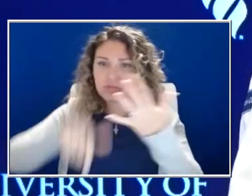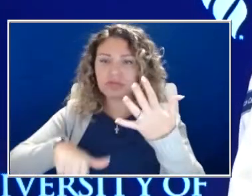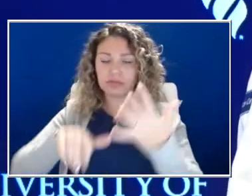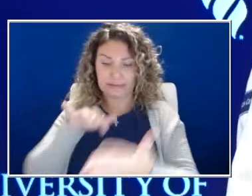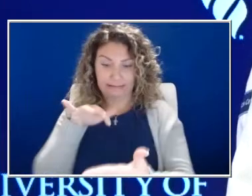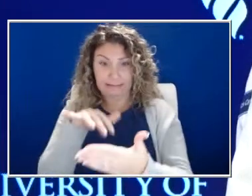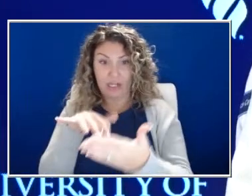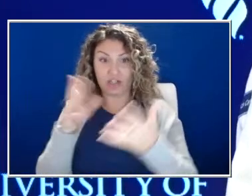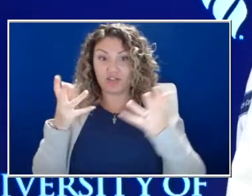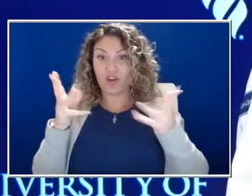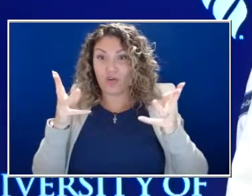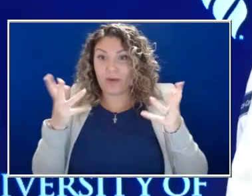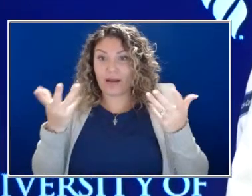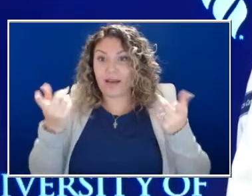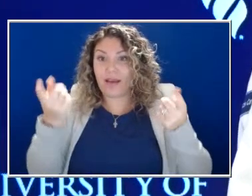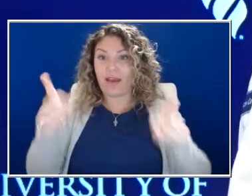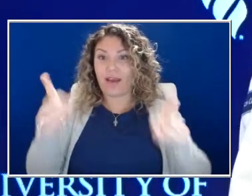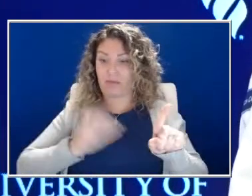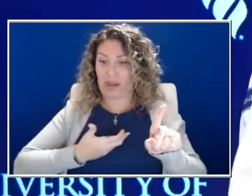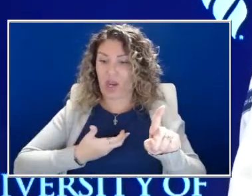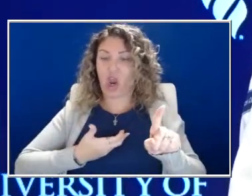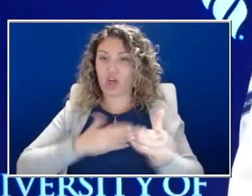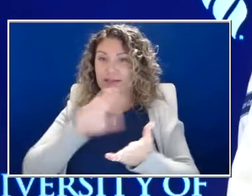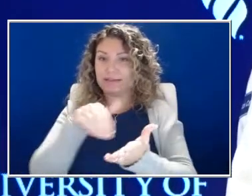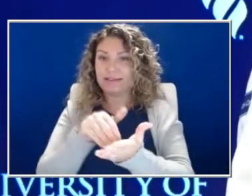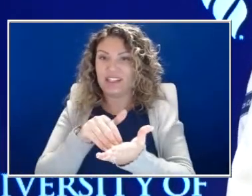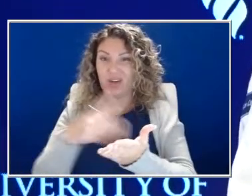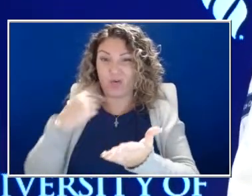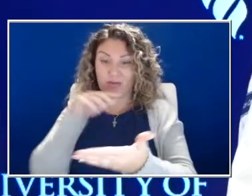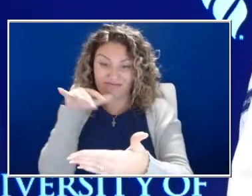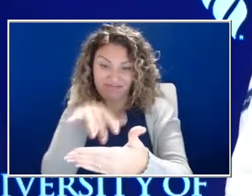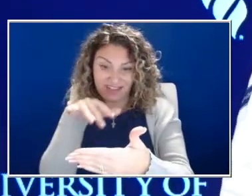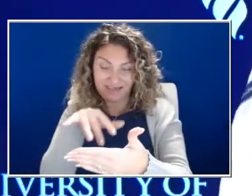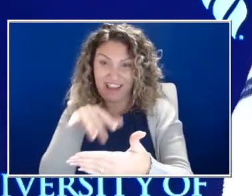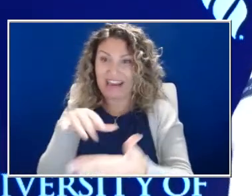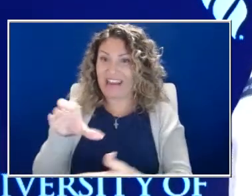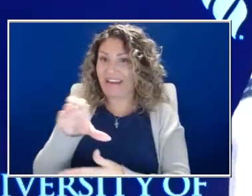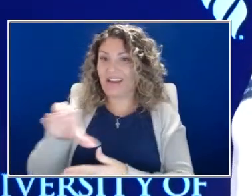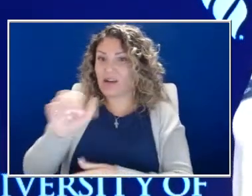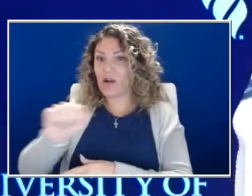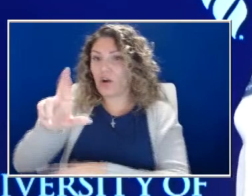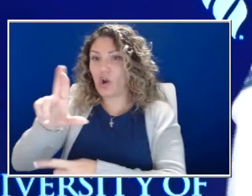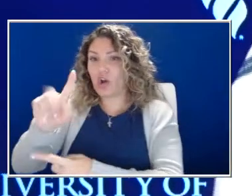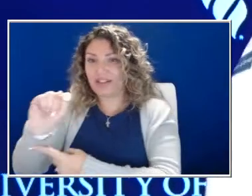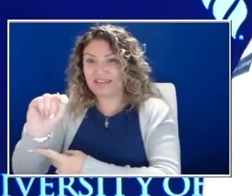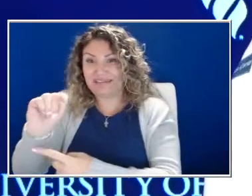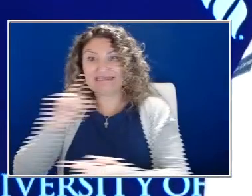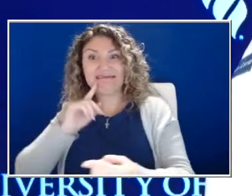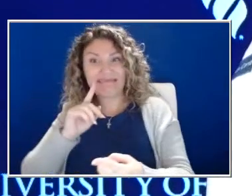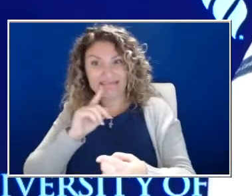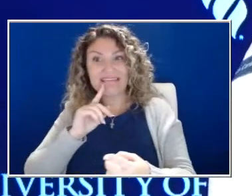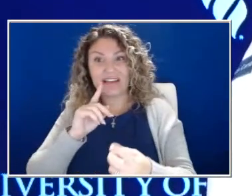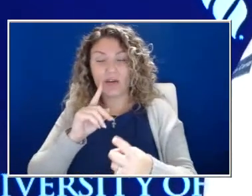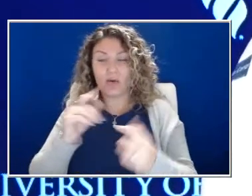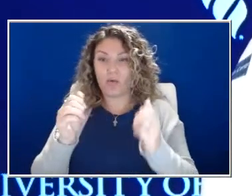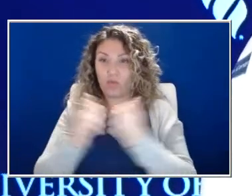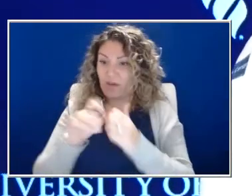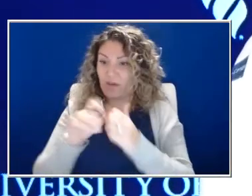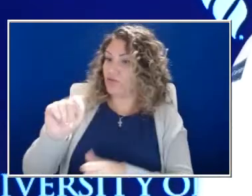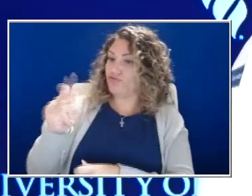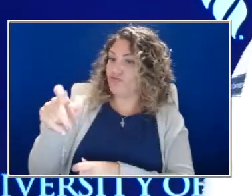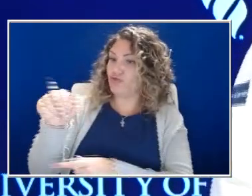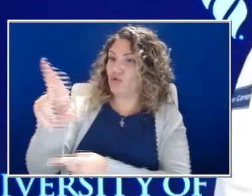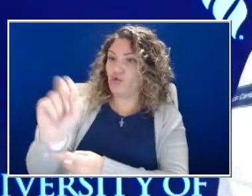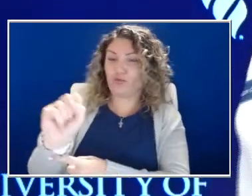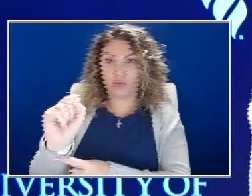our own center, where we're studying CAR T cell therapy in patients with solid tumors in the most advanced setting, like we did originally with the blood cancers. Yes,